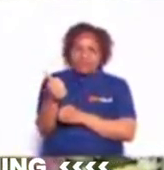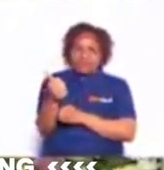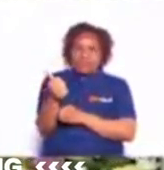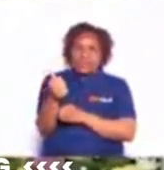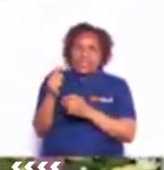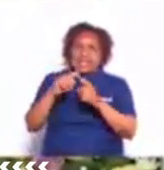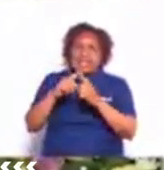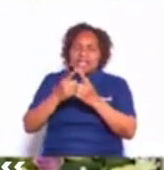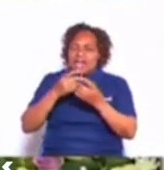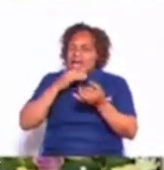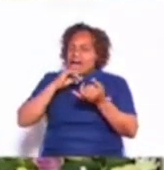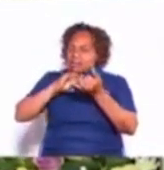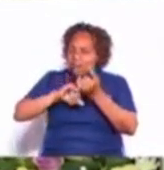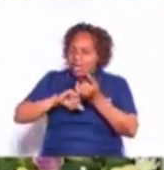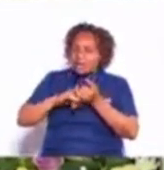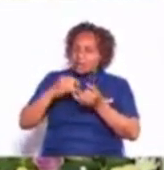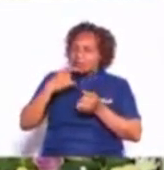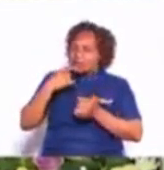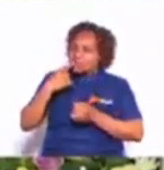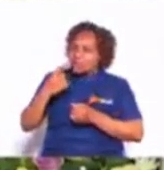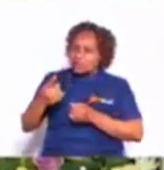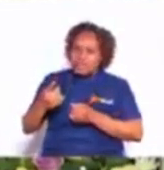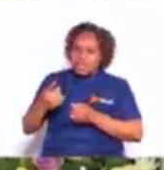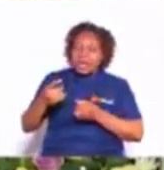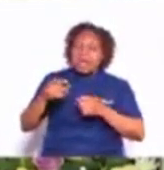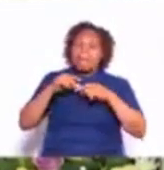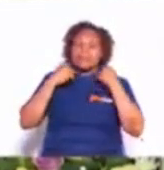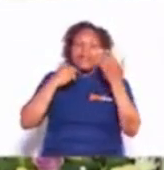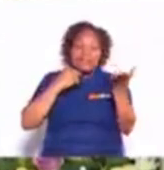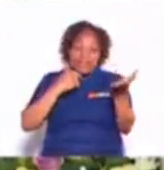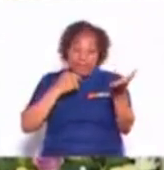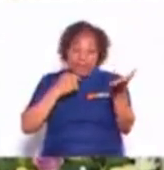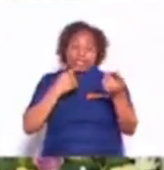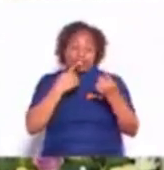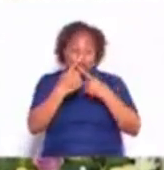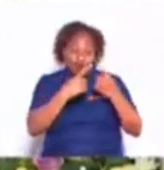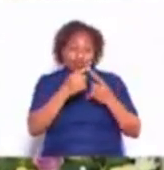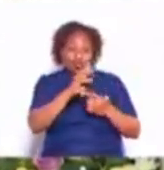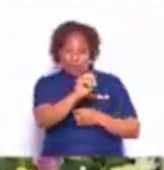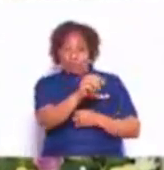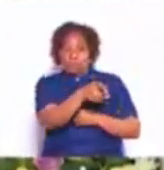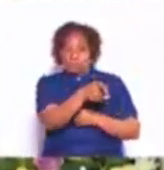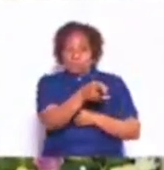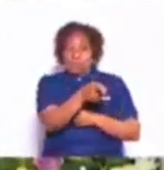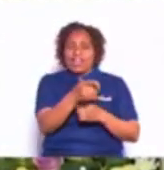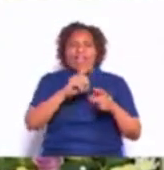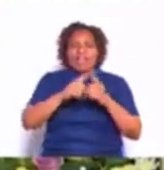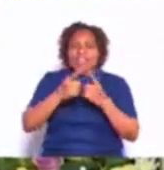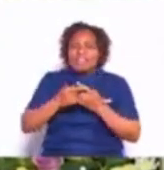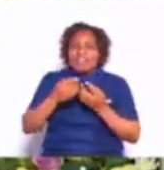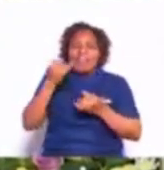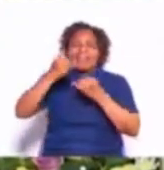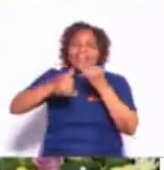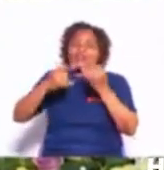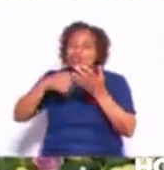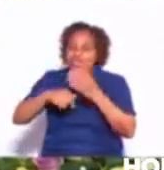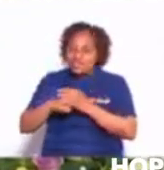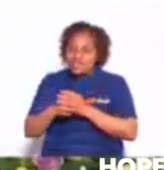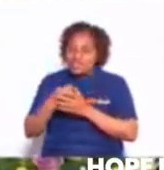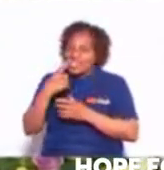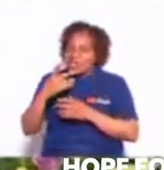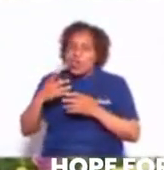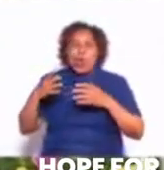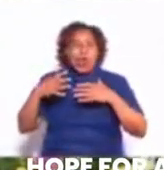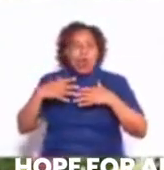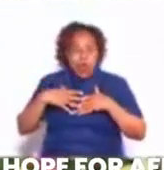And then the husband told her, here is the pastor, talk to him. And then she ended up saying, wow,